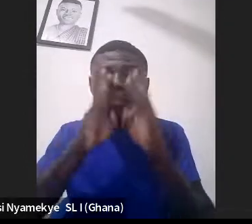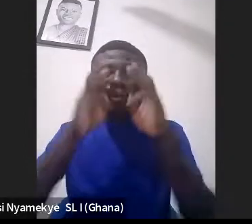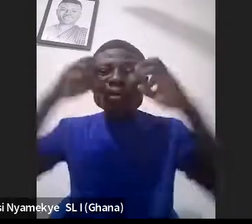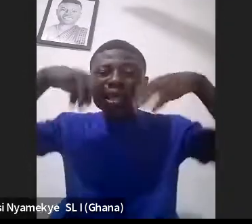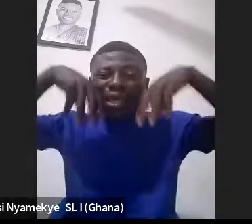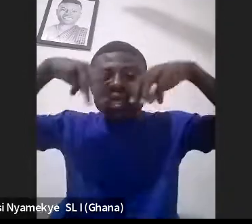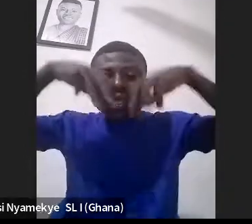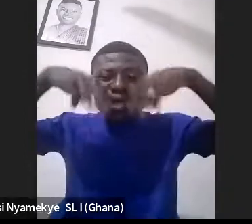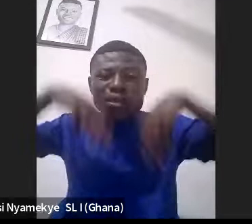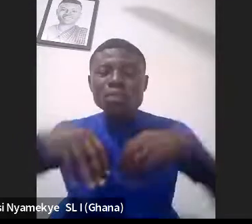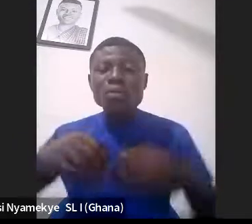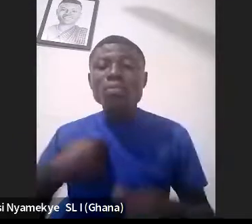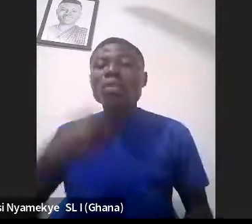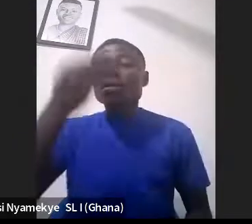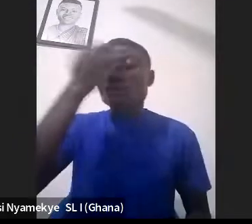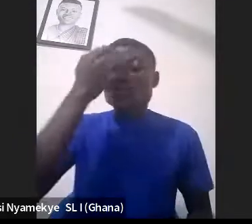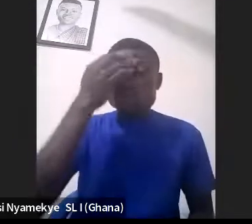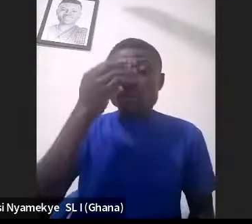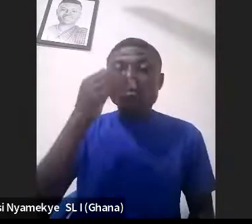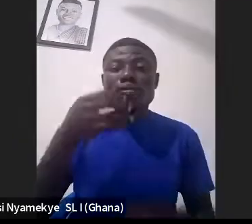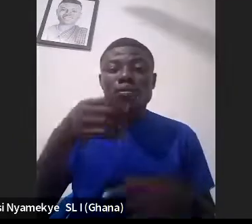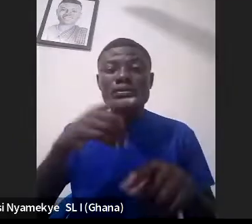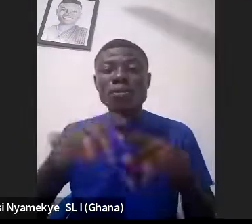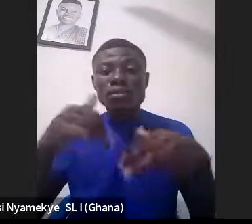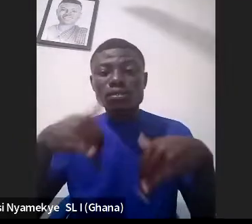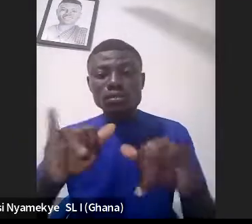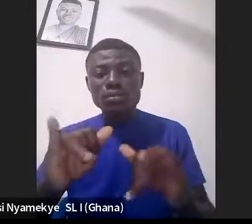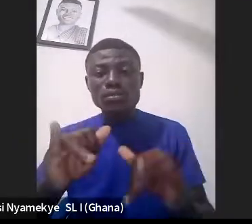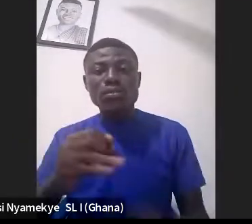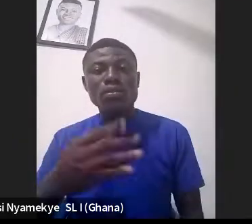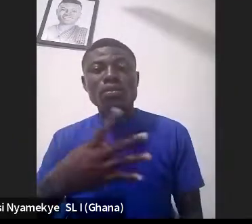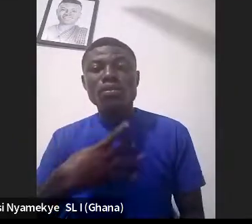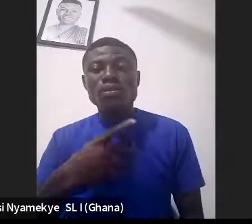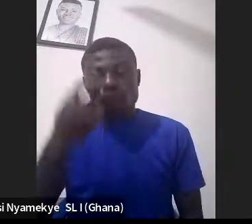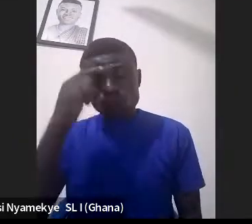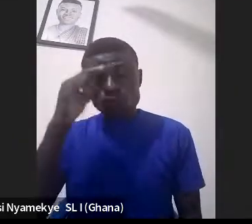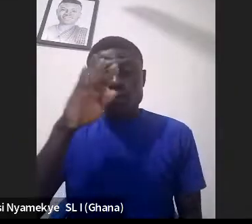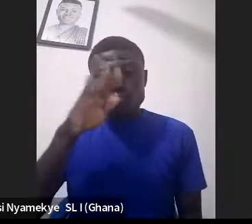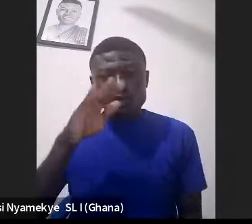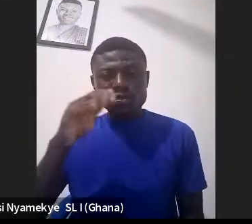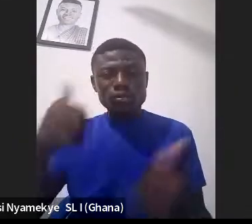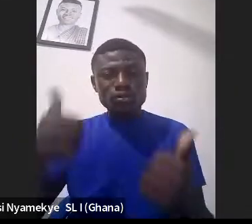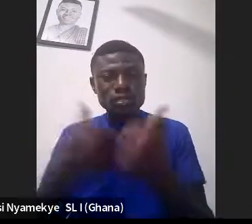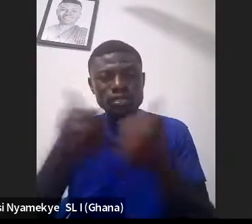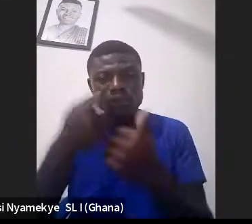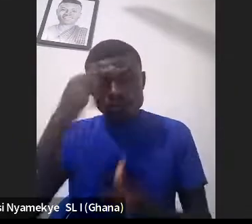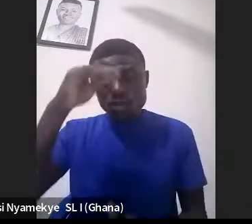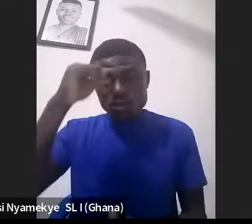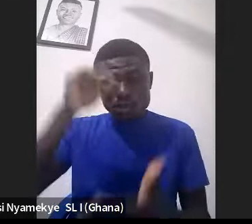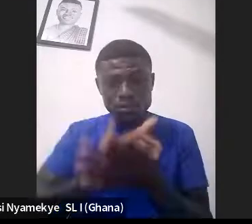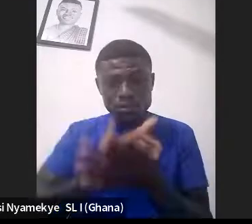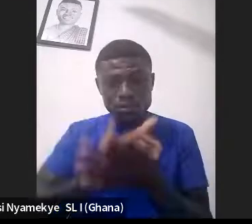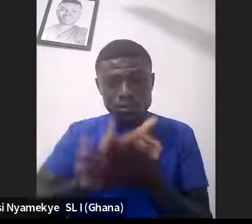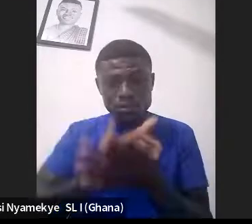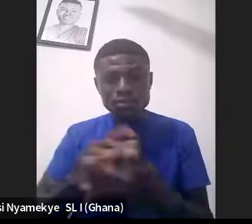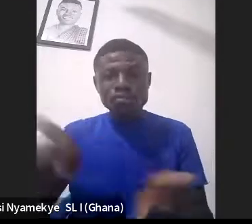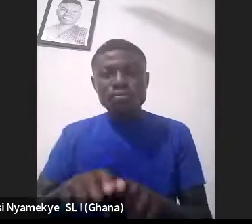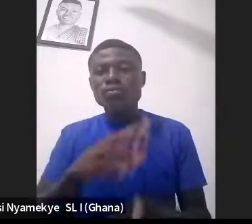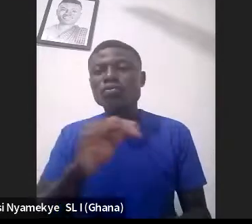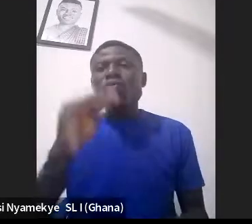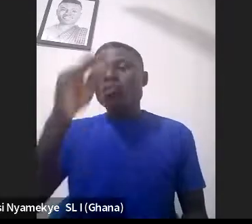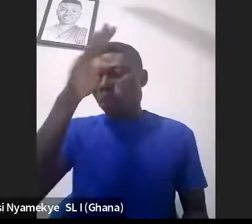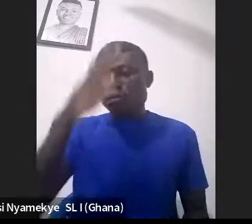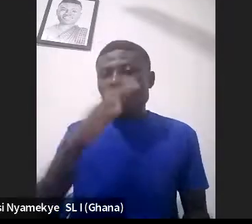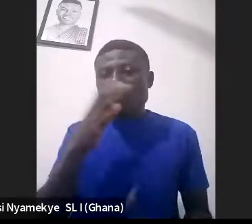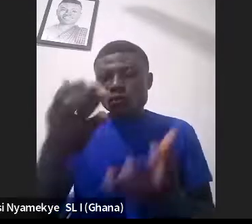even though I knew he was, it was still like, this is going to be a challenge for him. And as I said, no parent wants their child